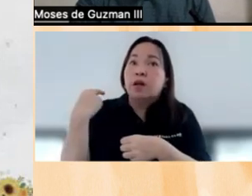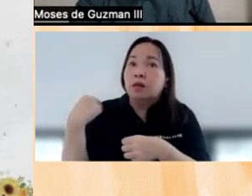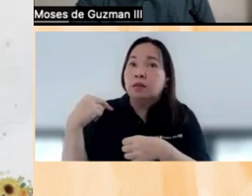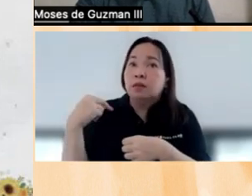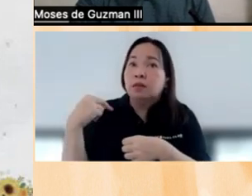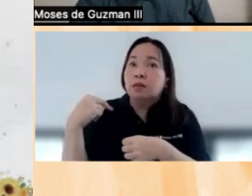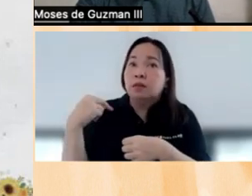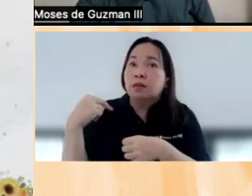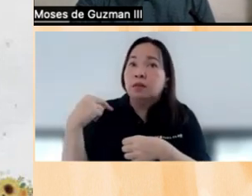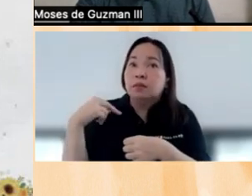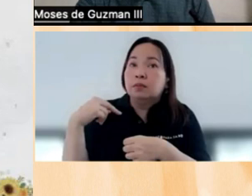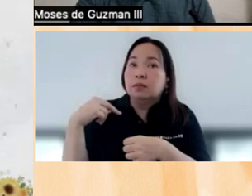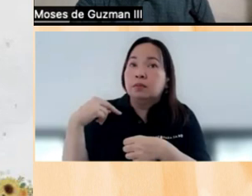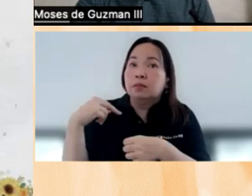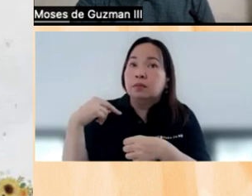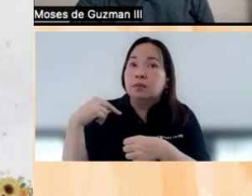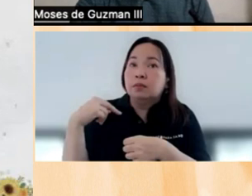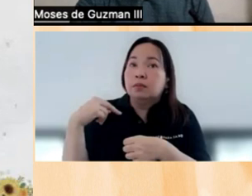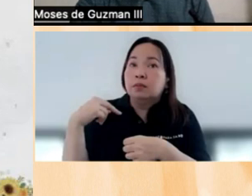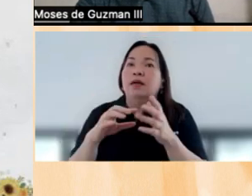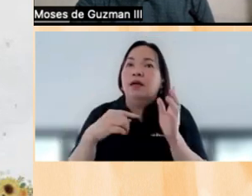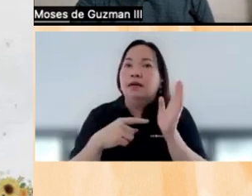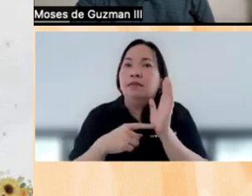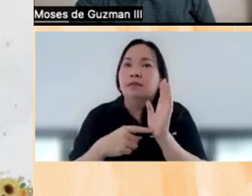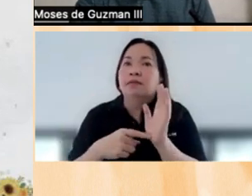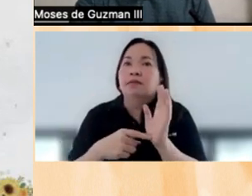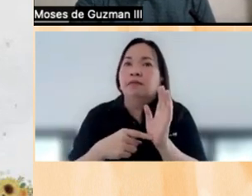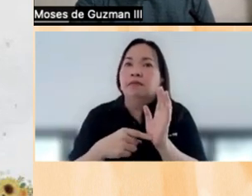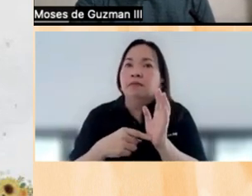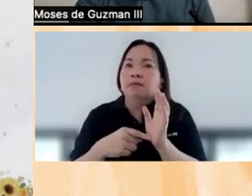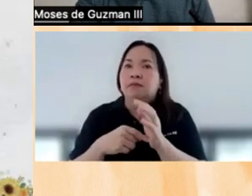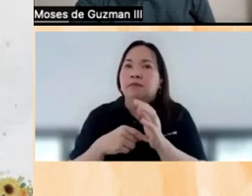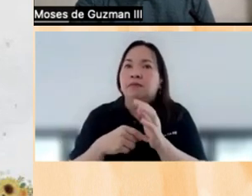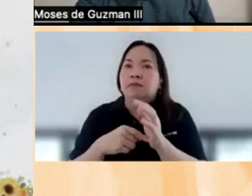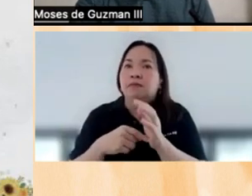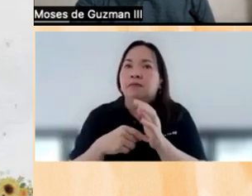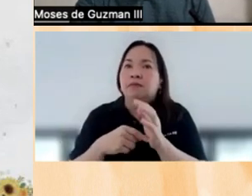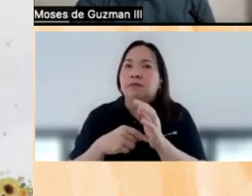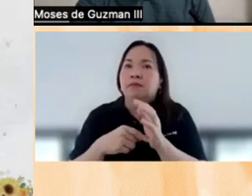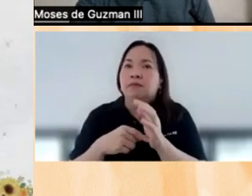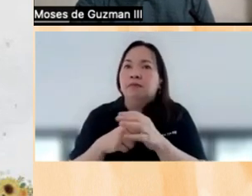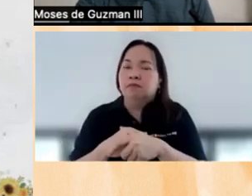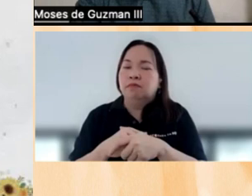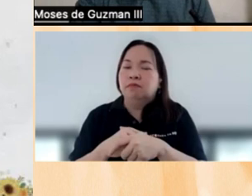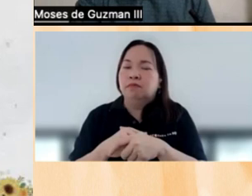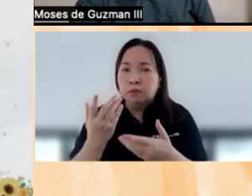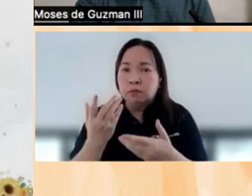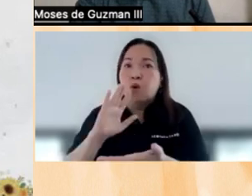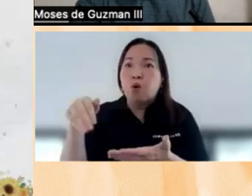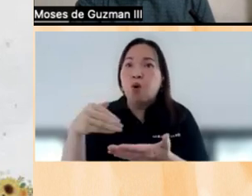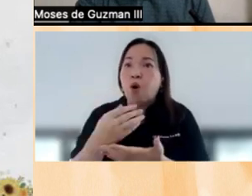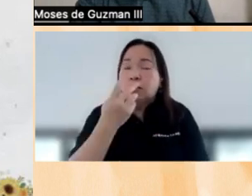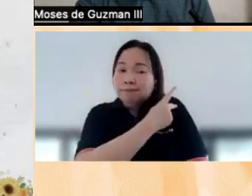Using a valid suicide risk screening tool that have been tested in the medical setting and